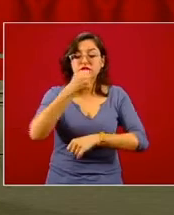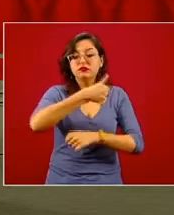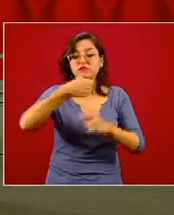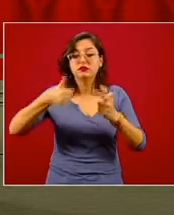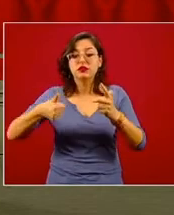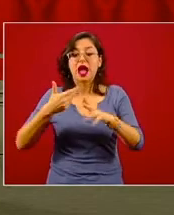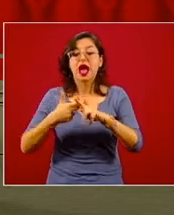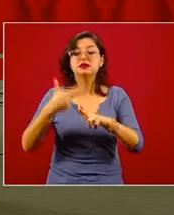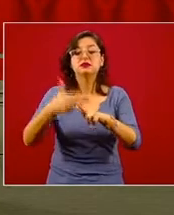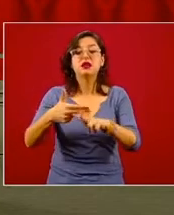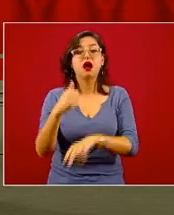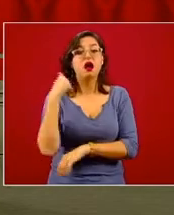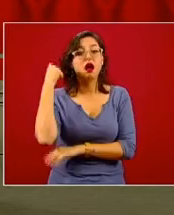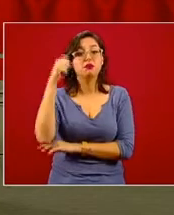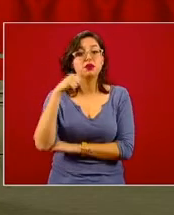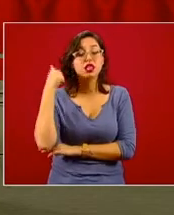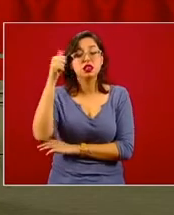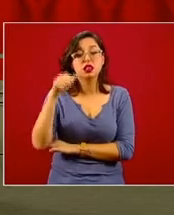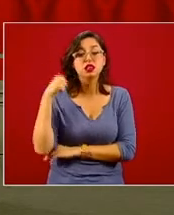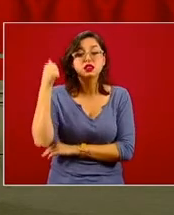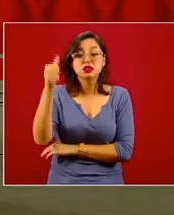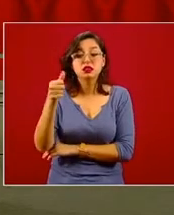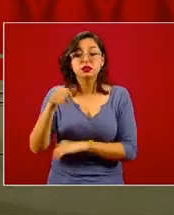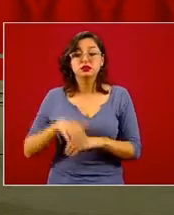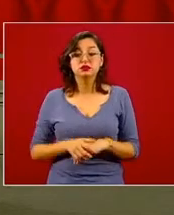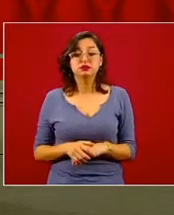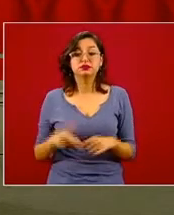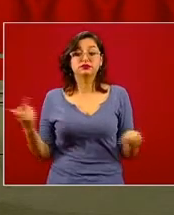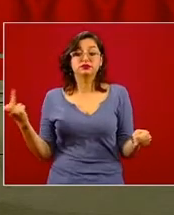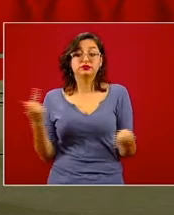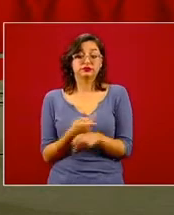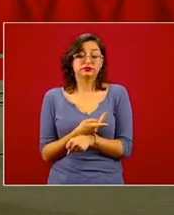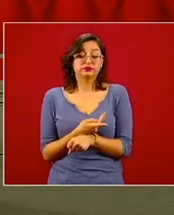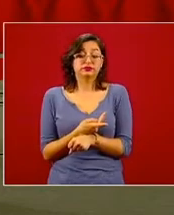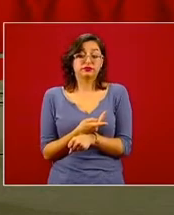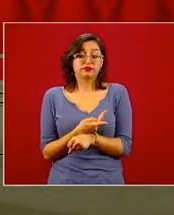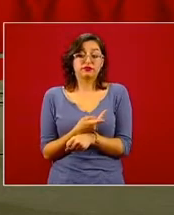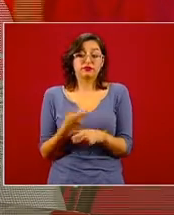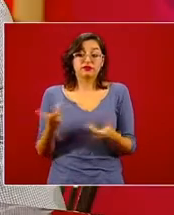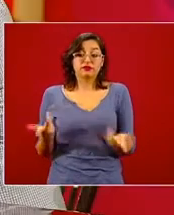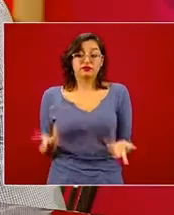was taken for each of these individuals was since April.